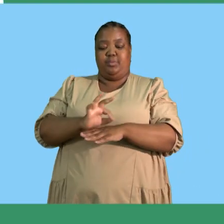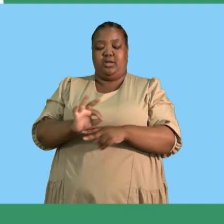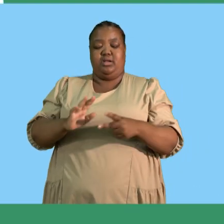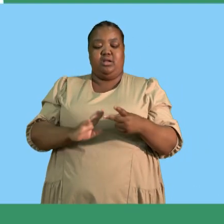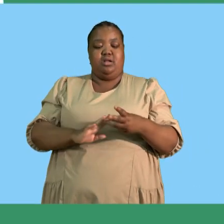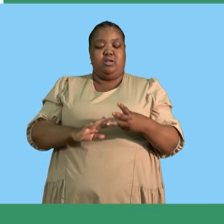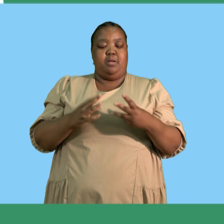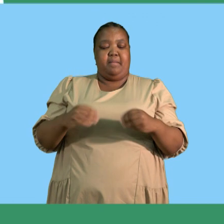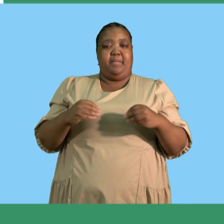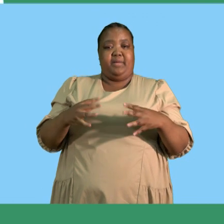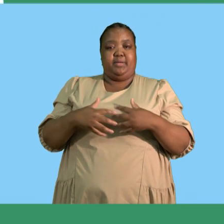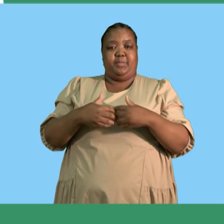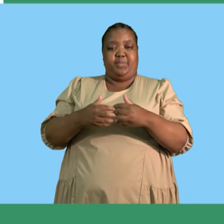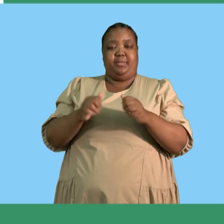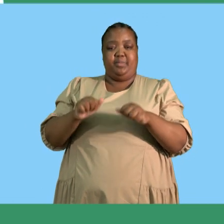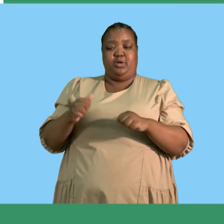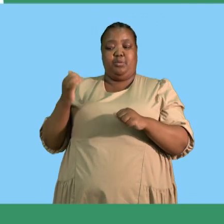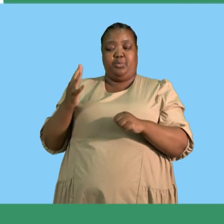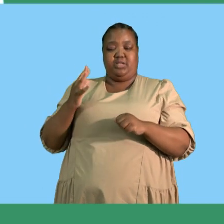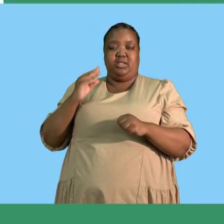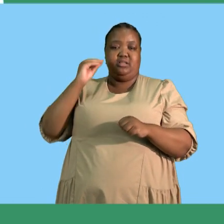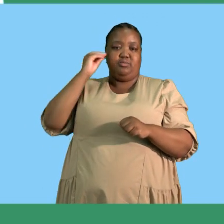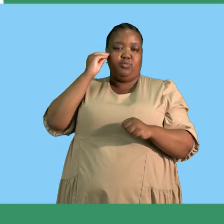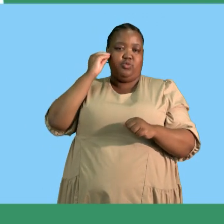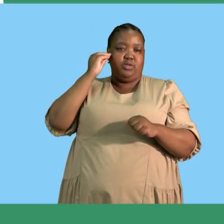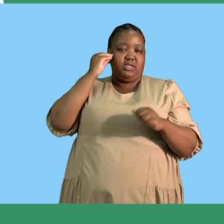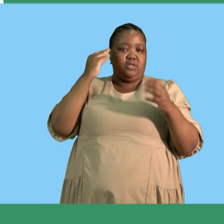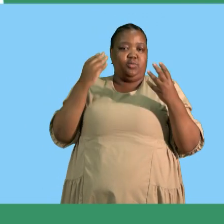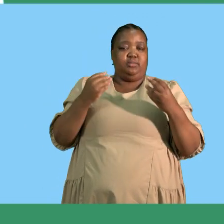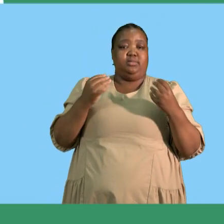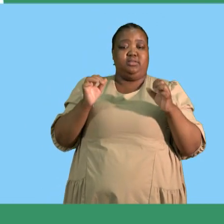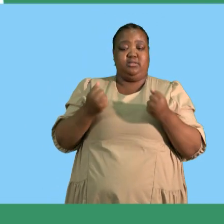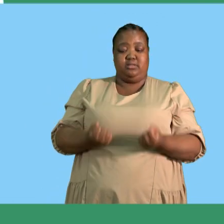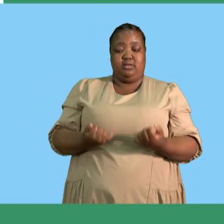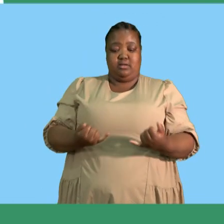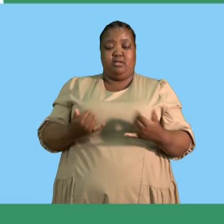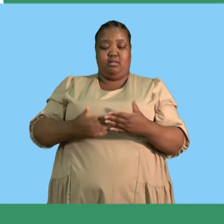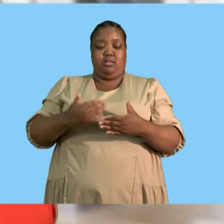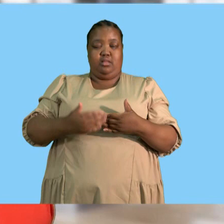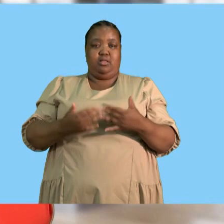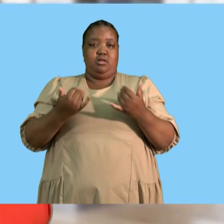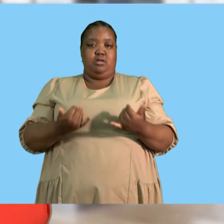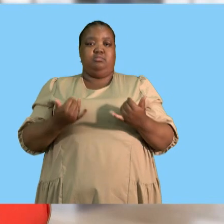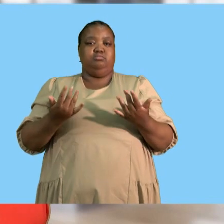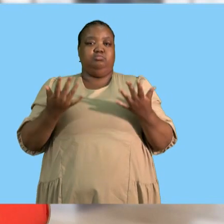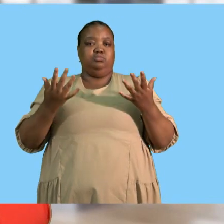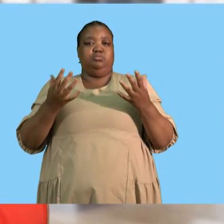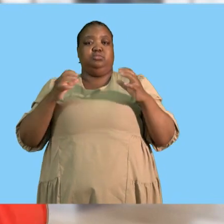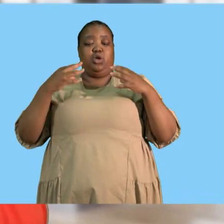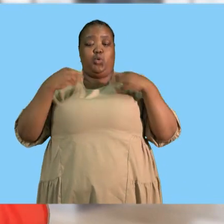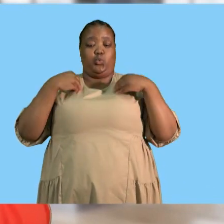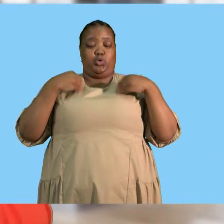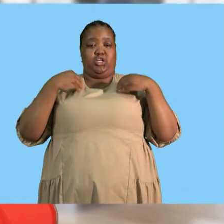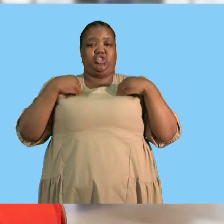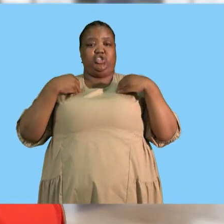a business venture, and presentation of business information. Now, in the next lesson, we are going to look at forms